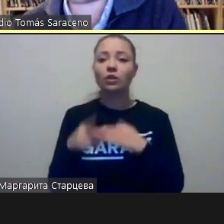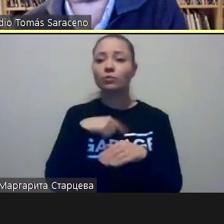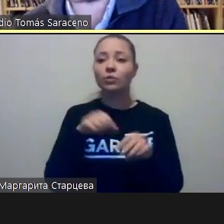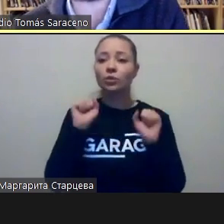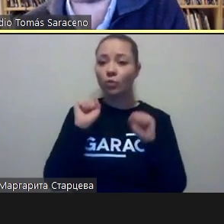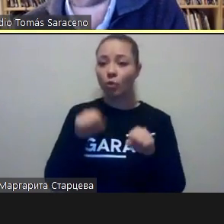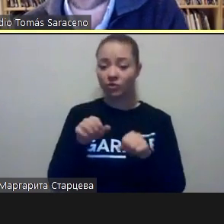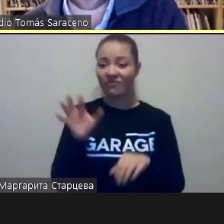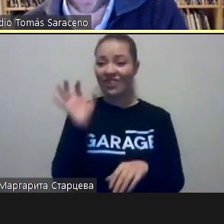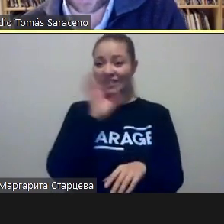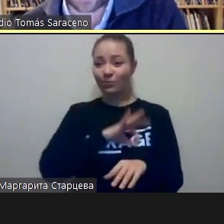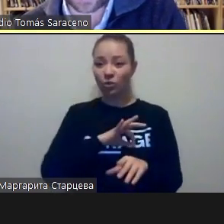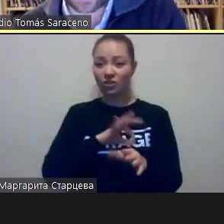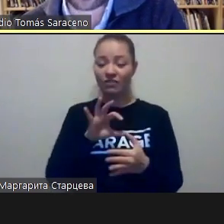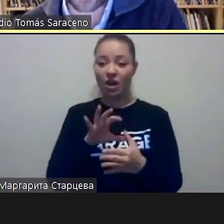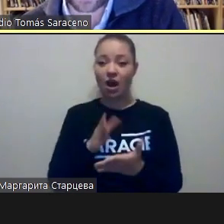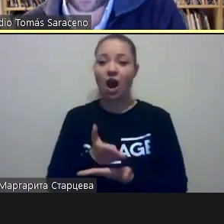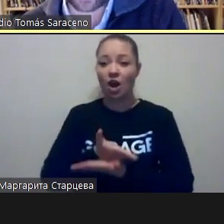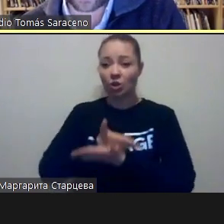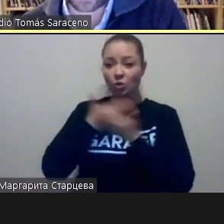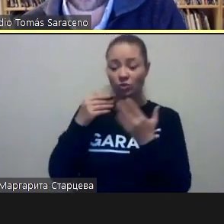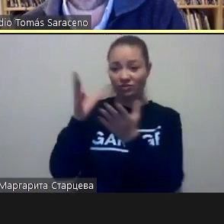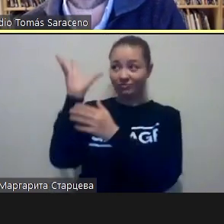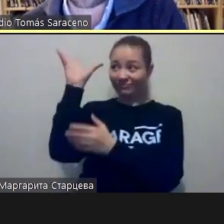they said there are 2 reasons why